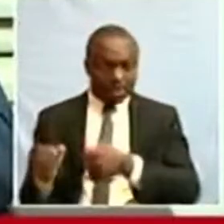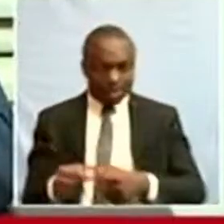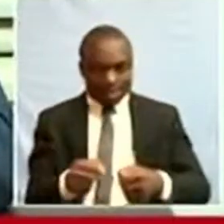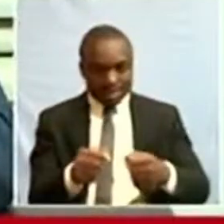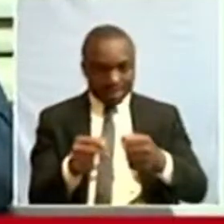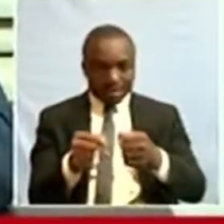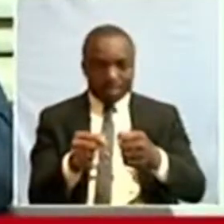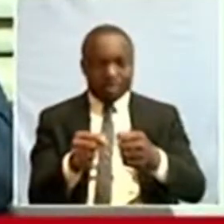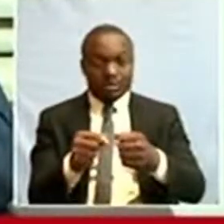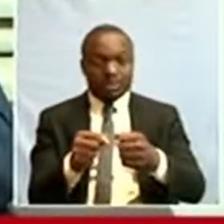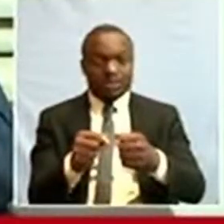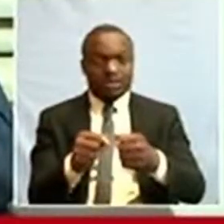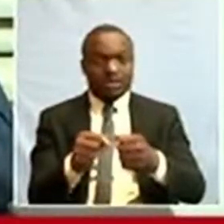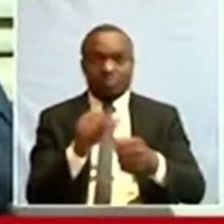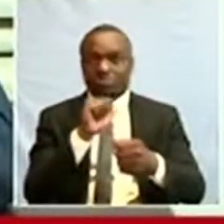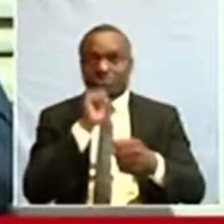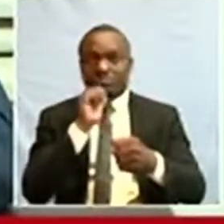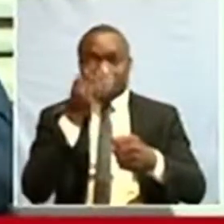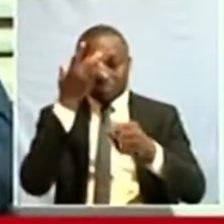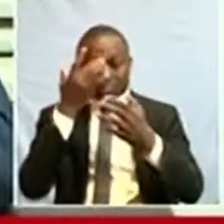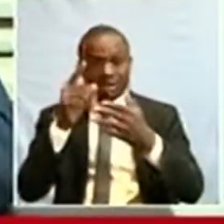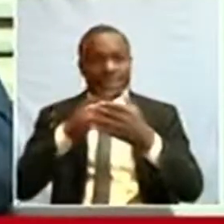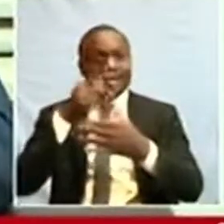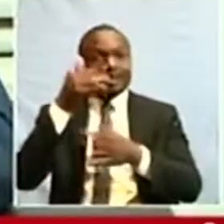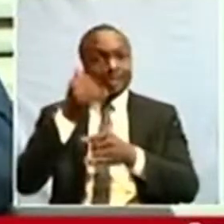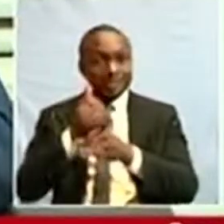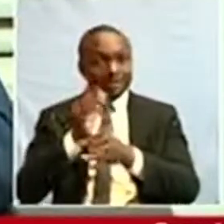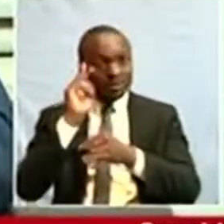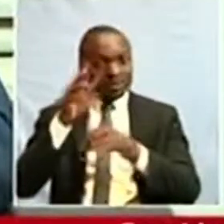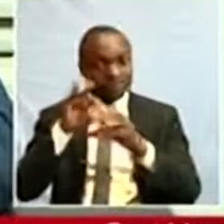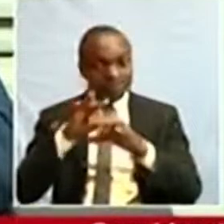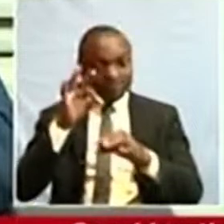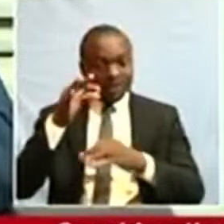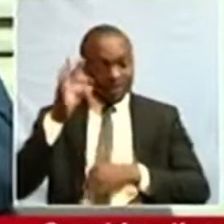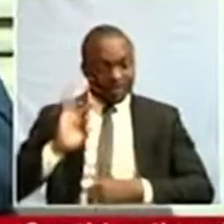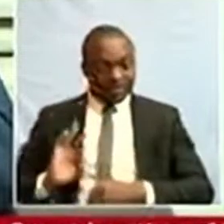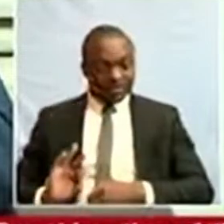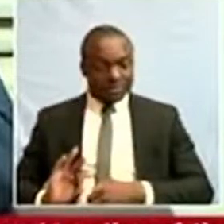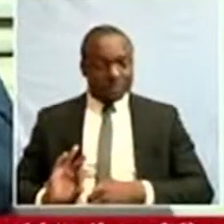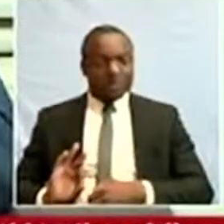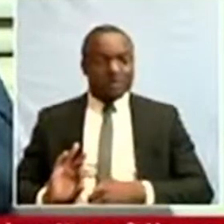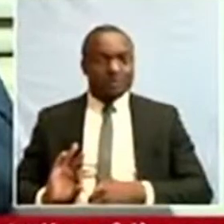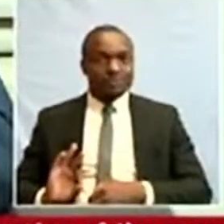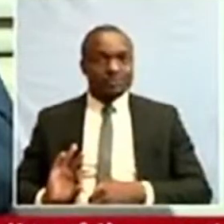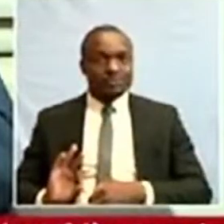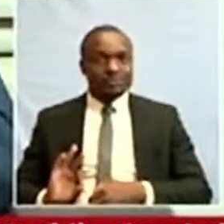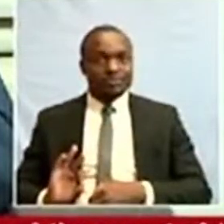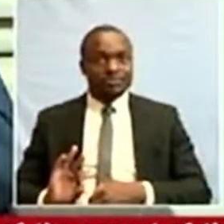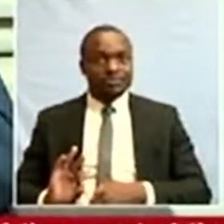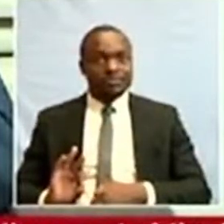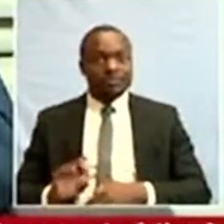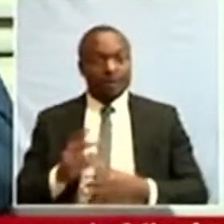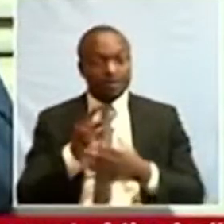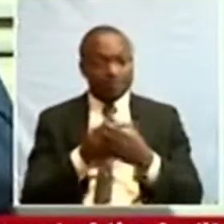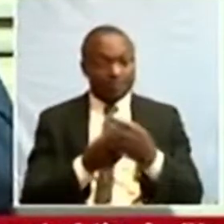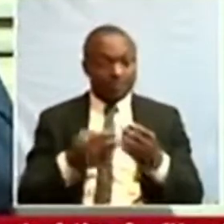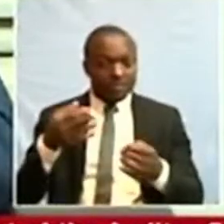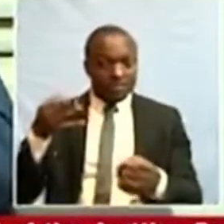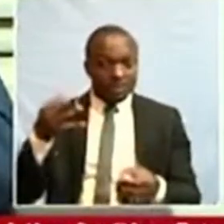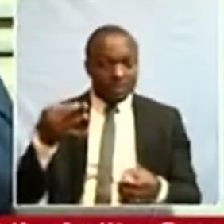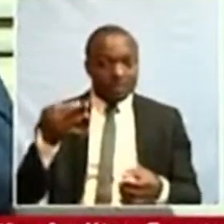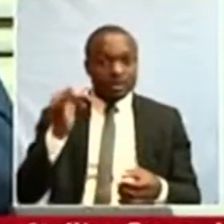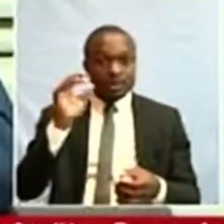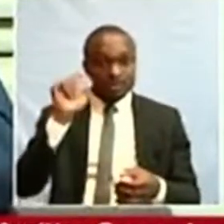that we don't expect that next year we'll find beneficiaries that are both on FSIP